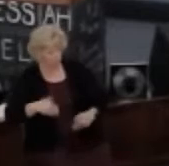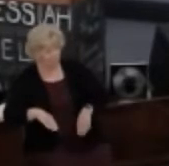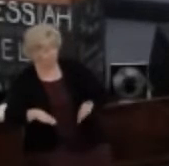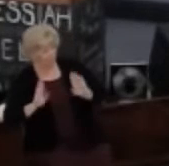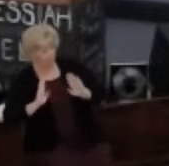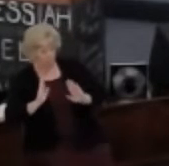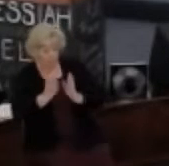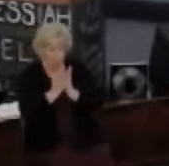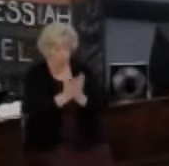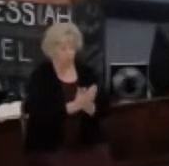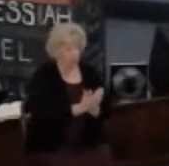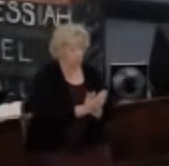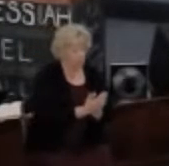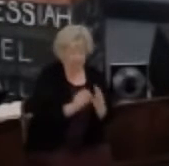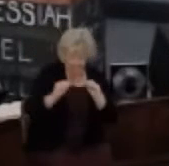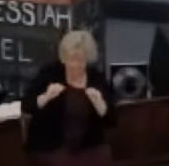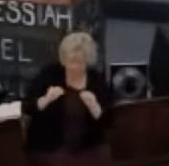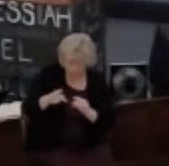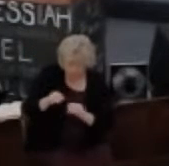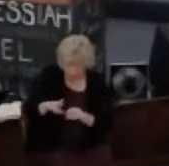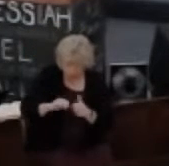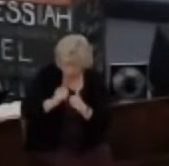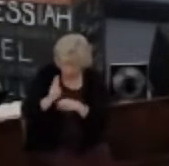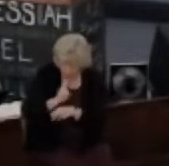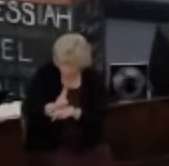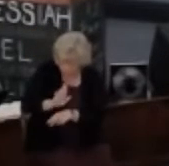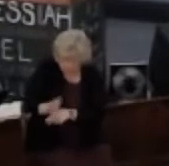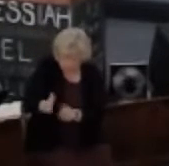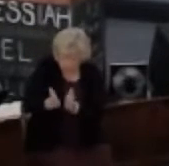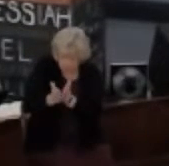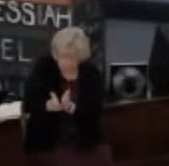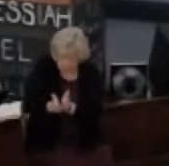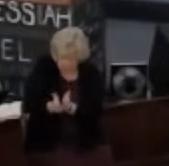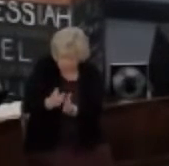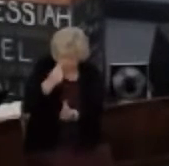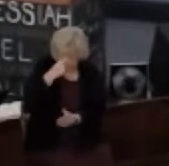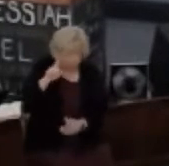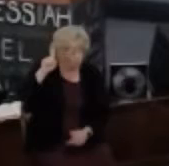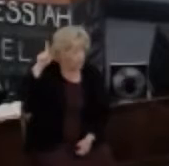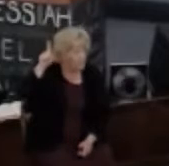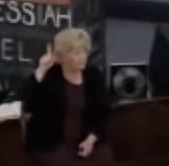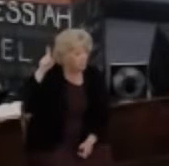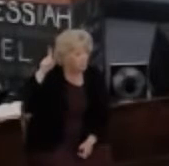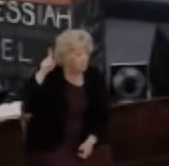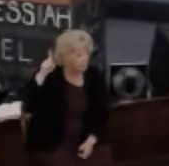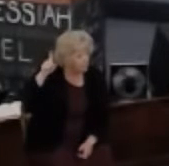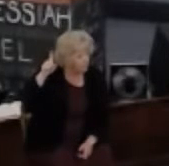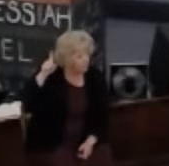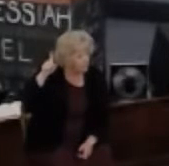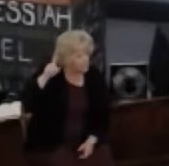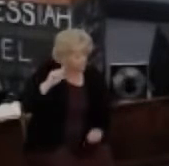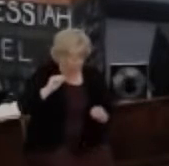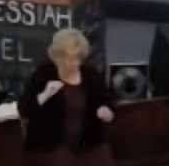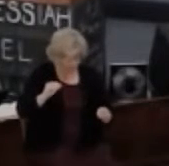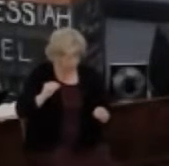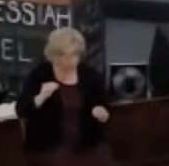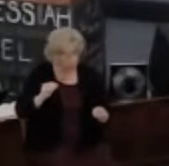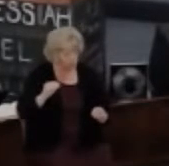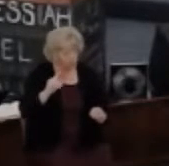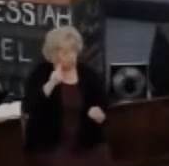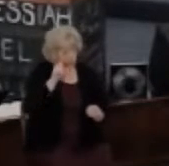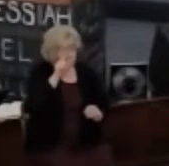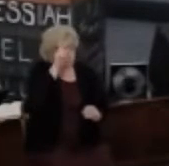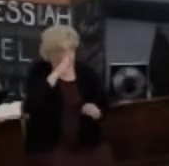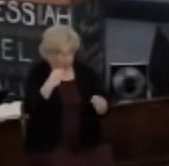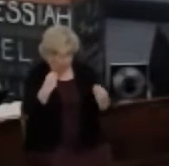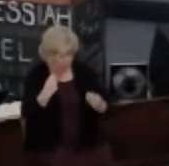people out of Peter's boat. He chooses to use Peter. God will teach us here